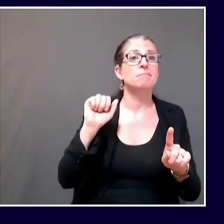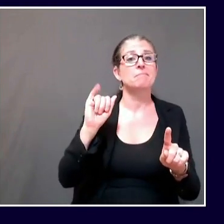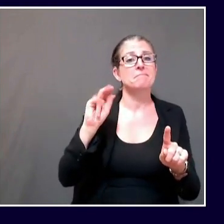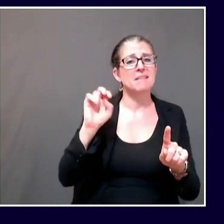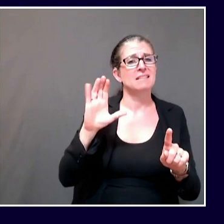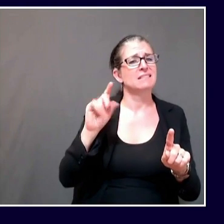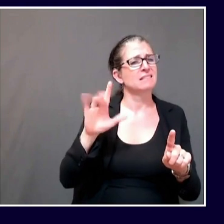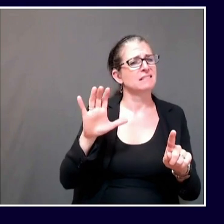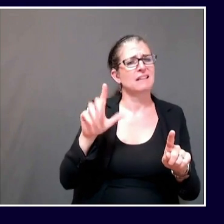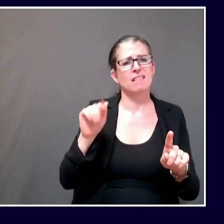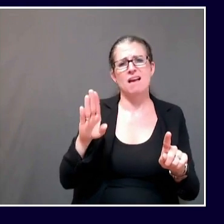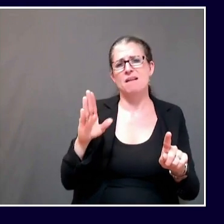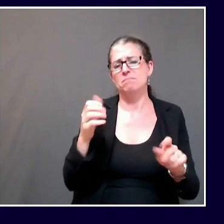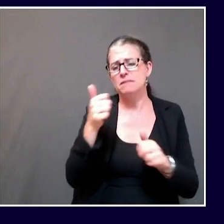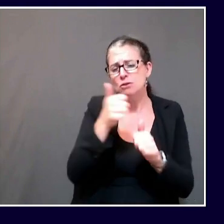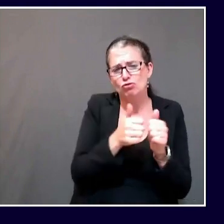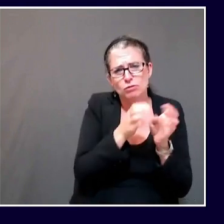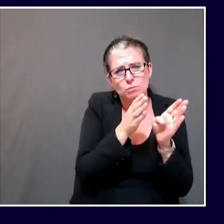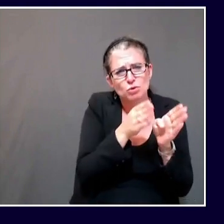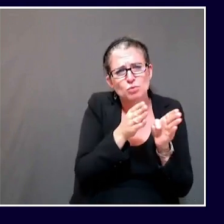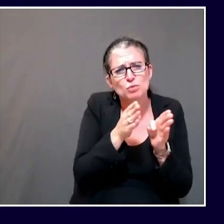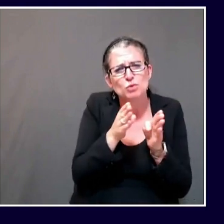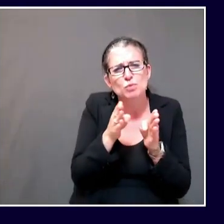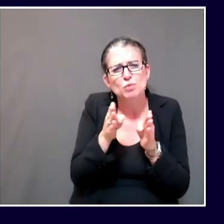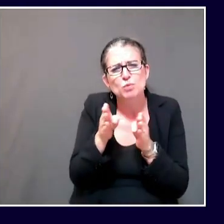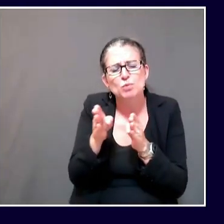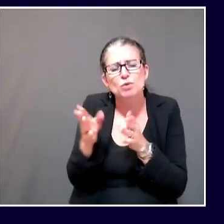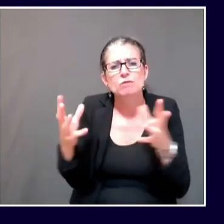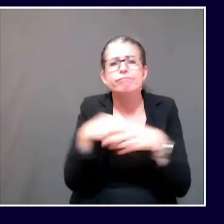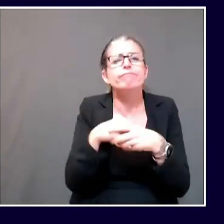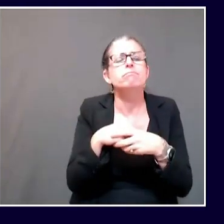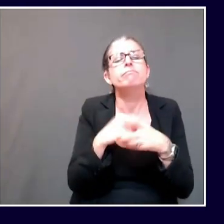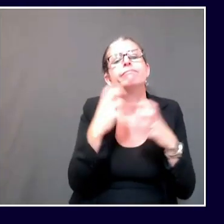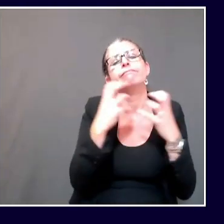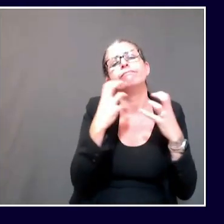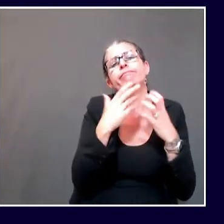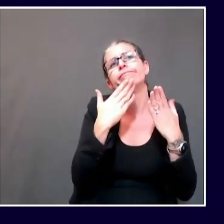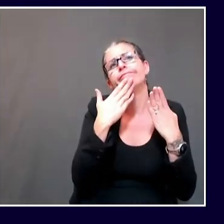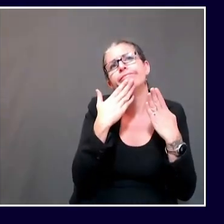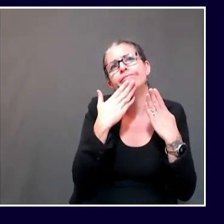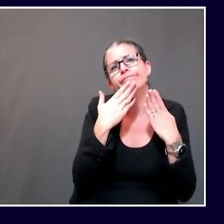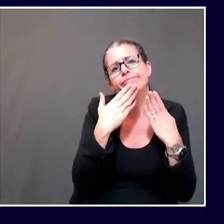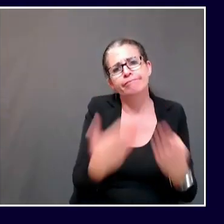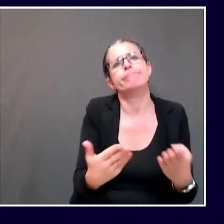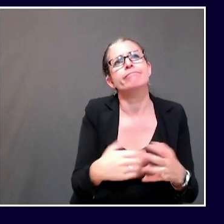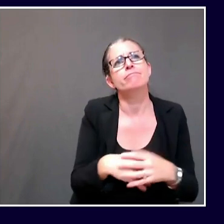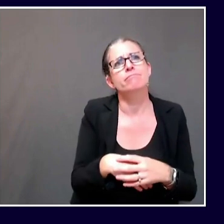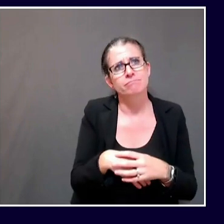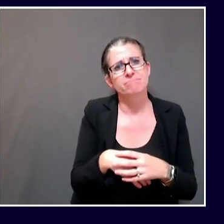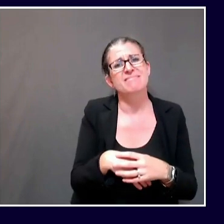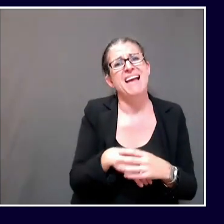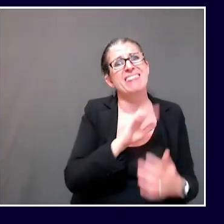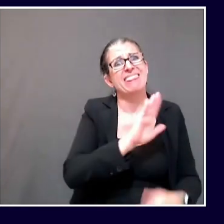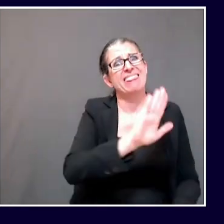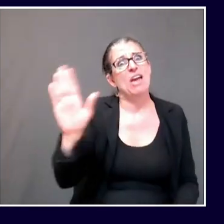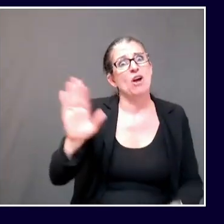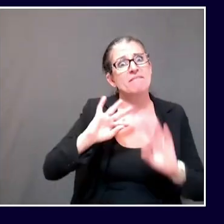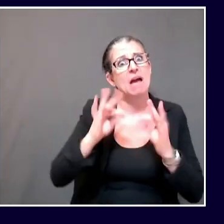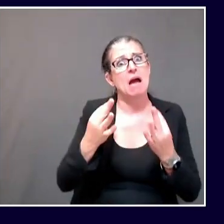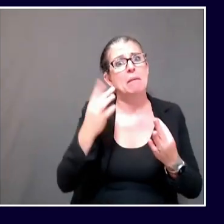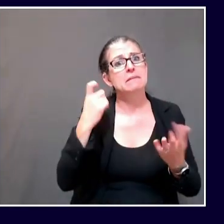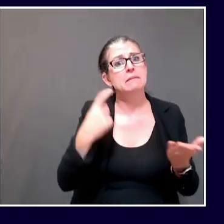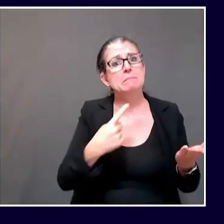scientists, and give them a special thanks, not just to them, but their families for allowing them to put in all those long